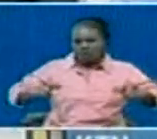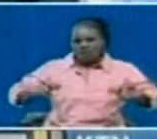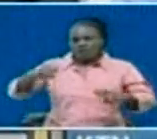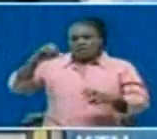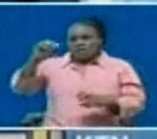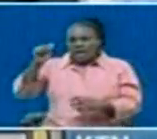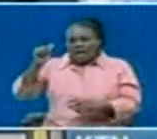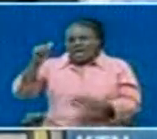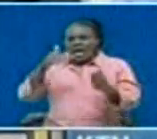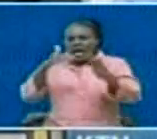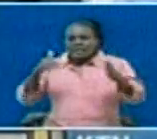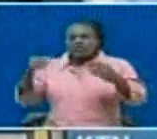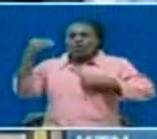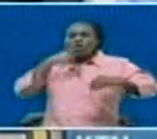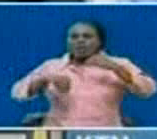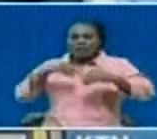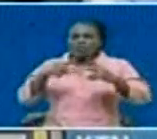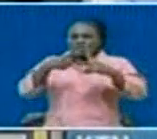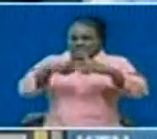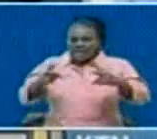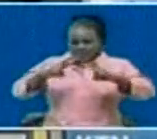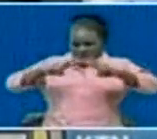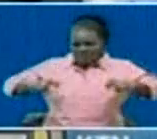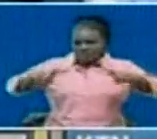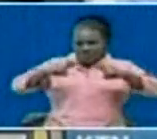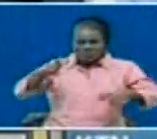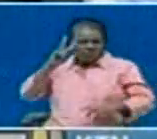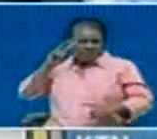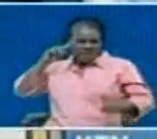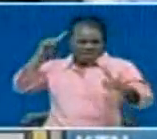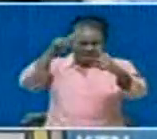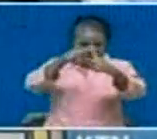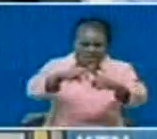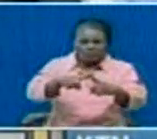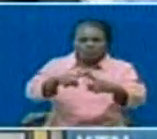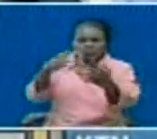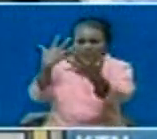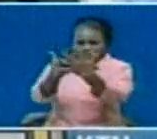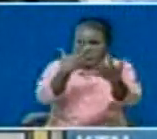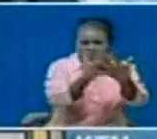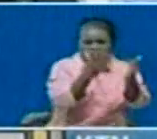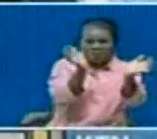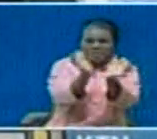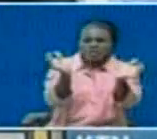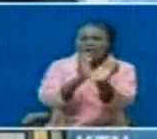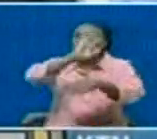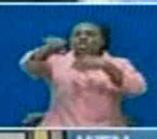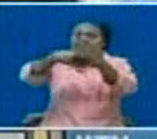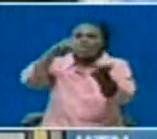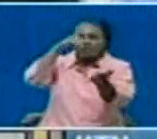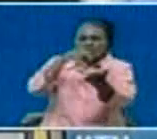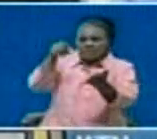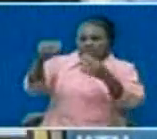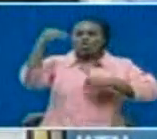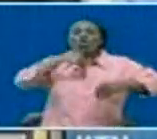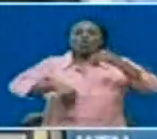and Anti-Corruption Commission to commence investigations with a view to bringing to account all persons who were involved in this criminal